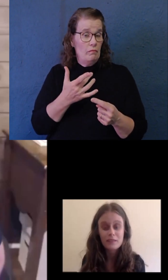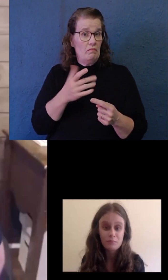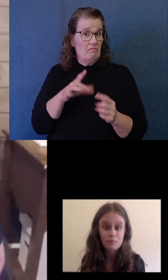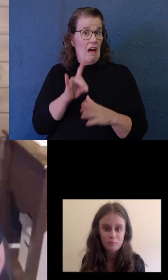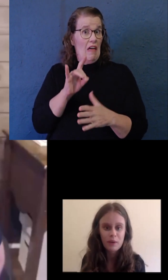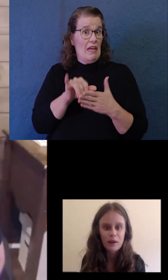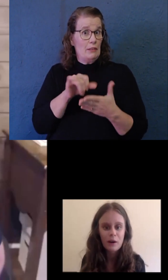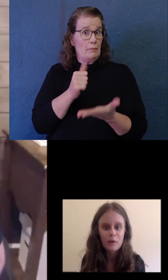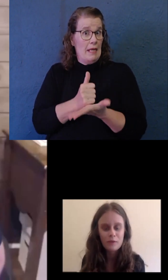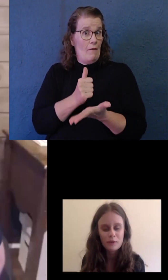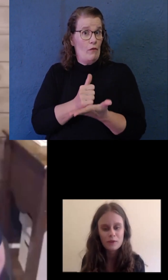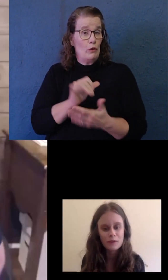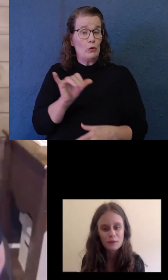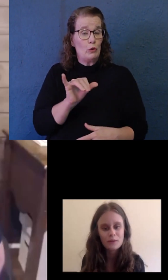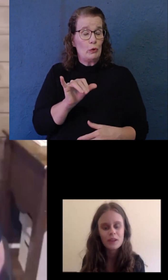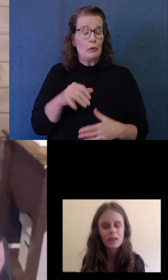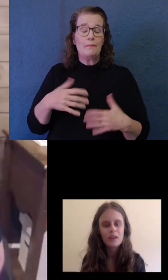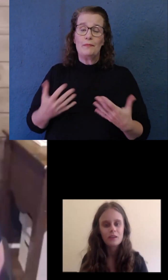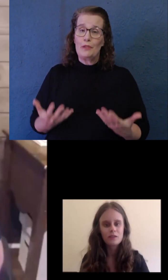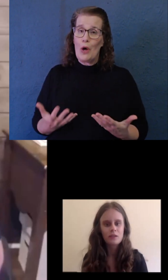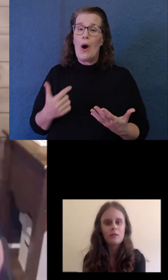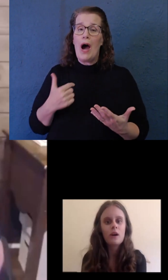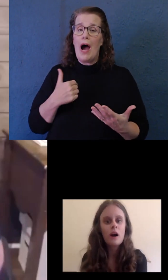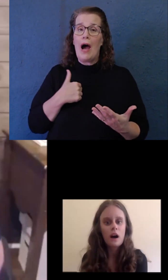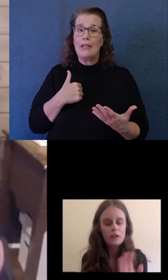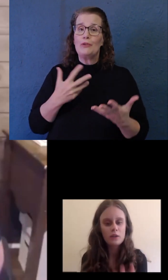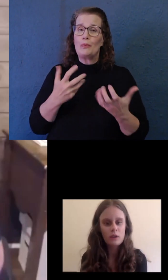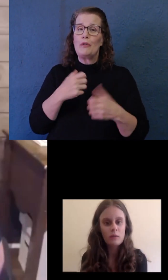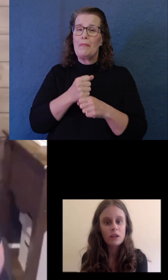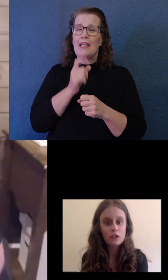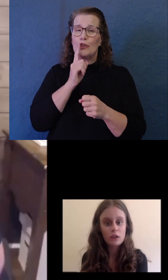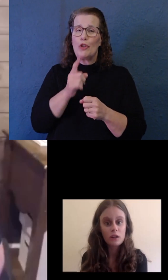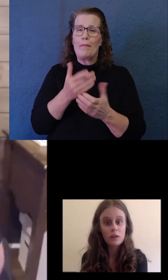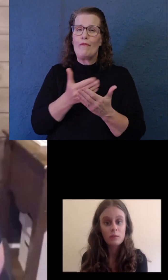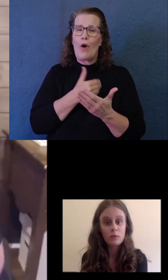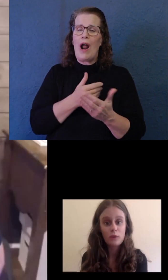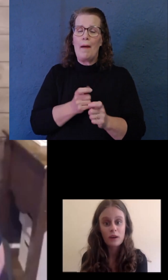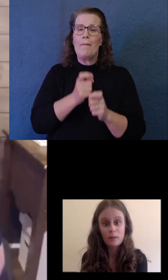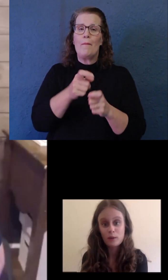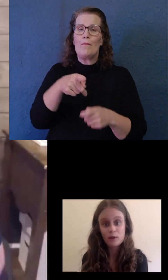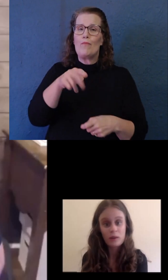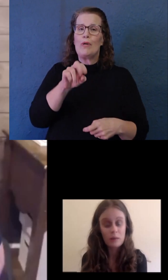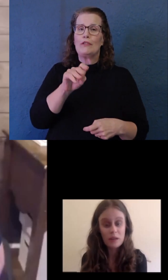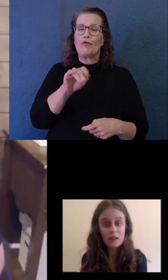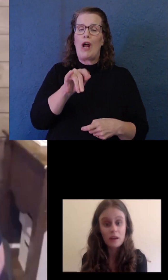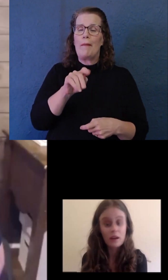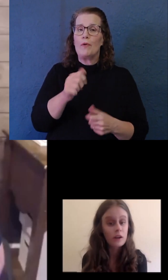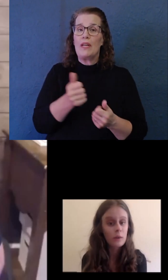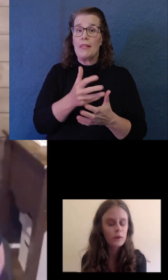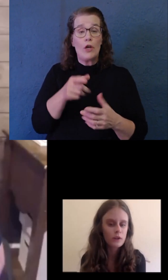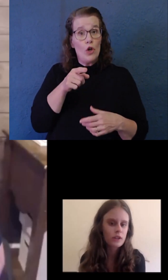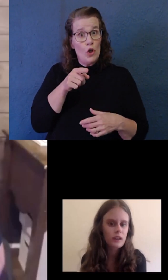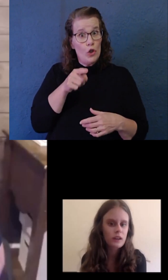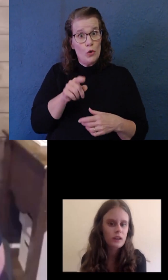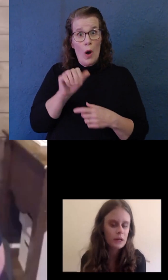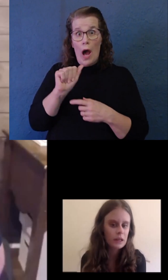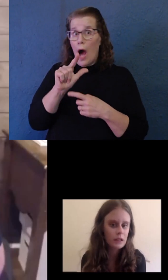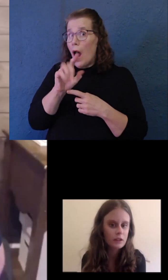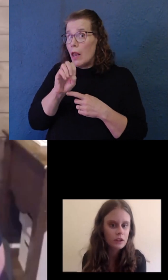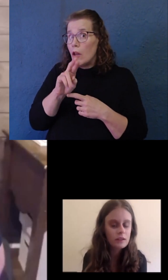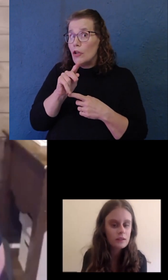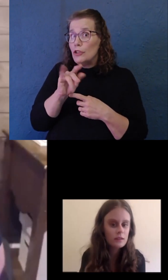that that's been helpful too. So I just want to make sure before I prescribe anything, are you allergic to